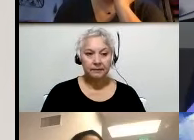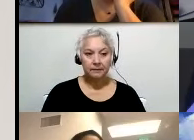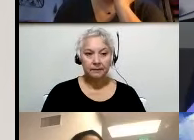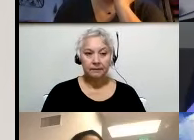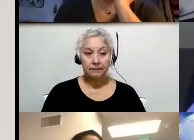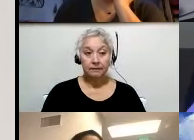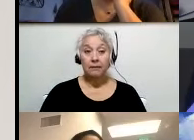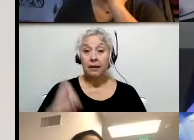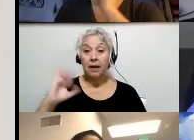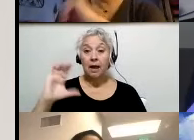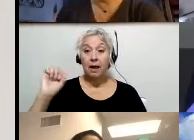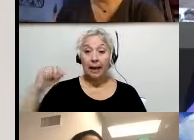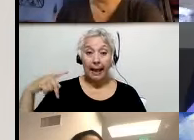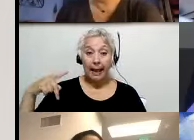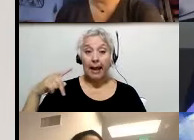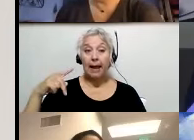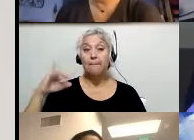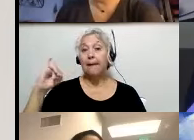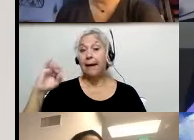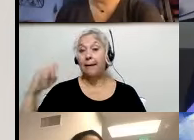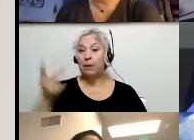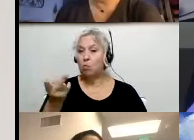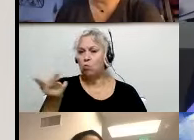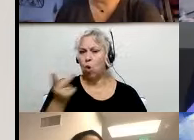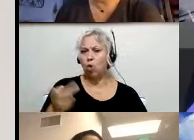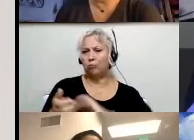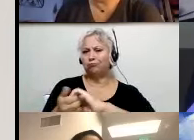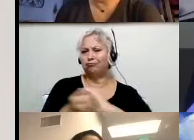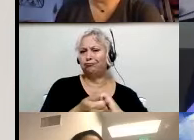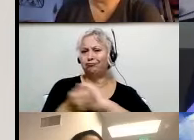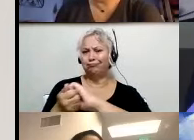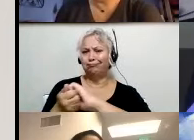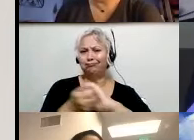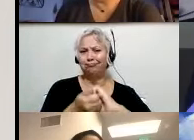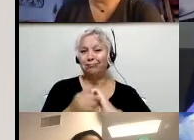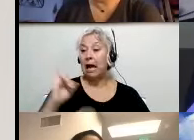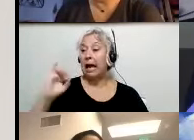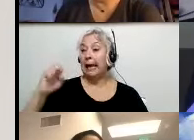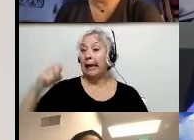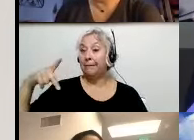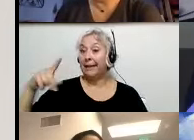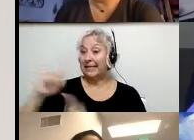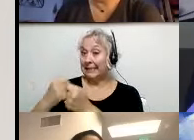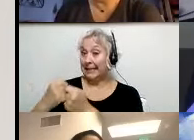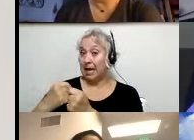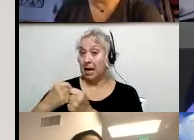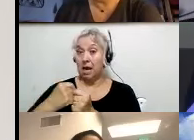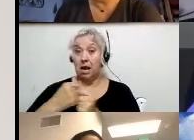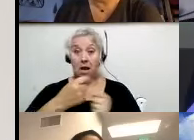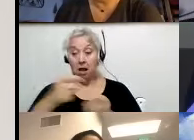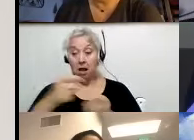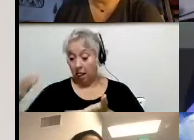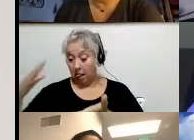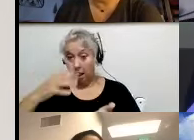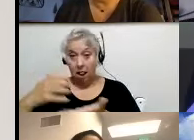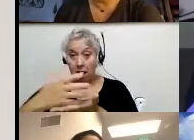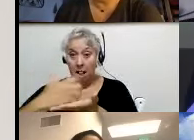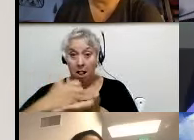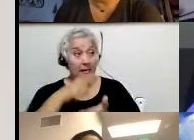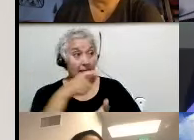So the ICAP and the IEP are complementary. An IEP team should take information gathered during the